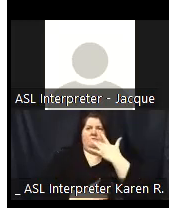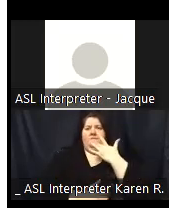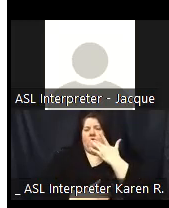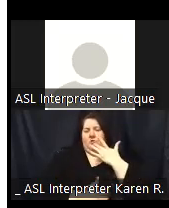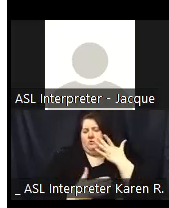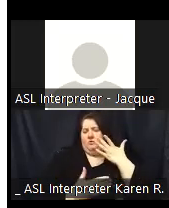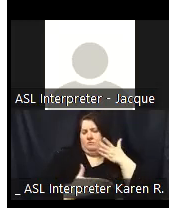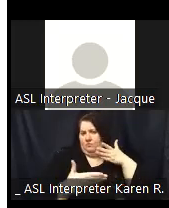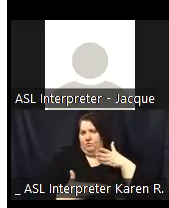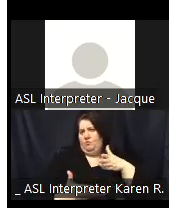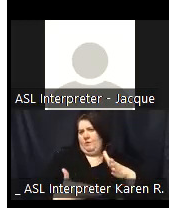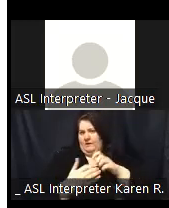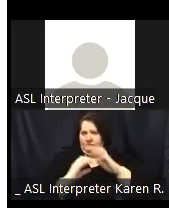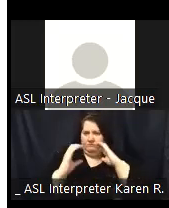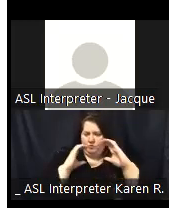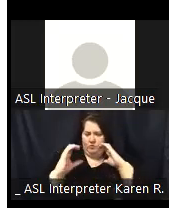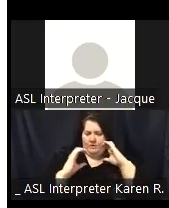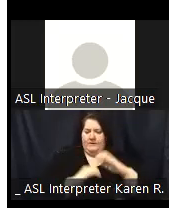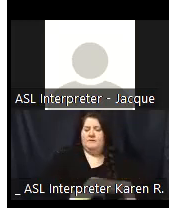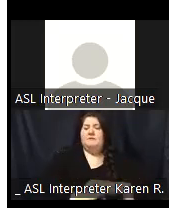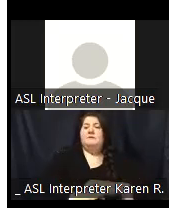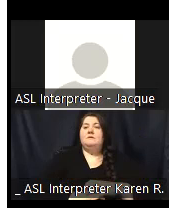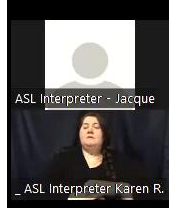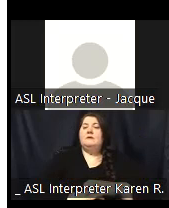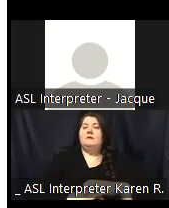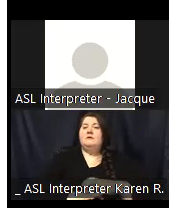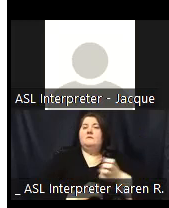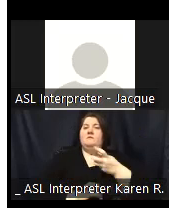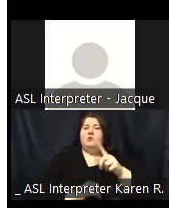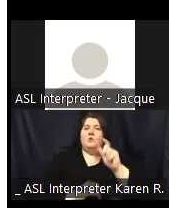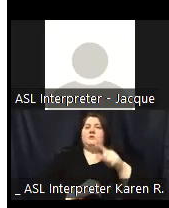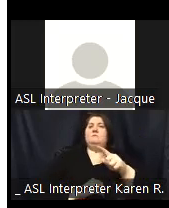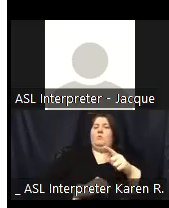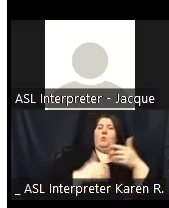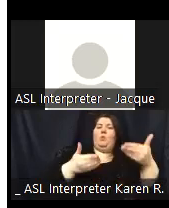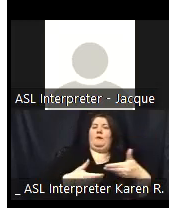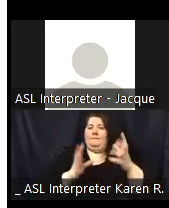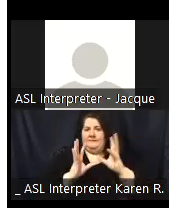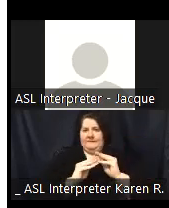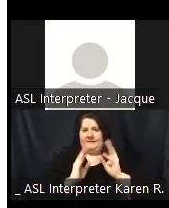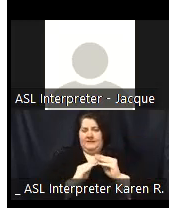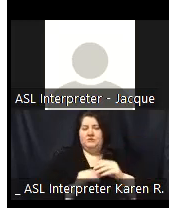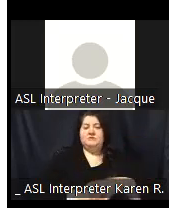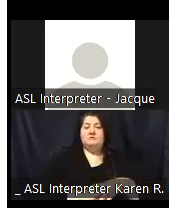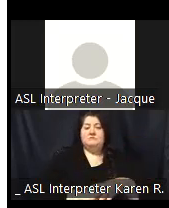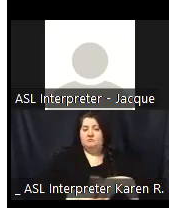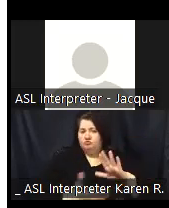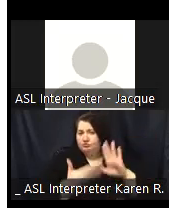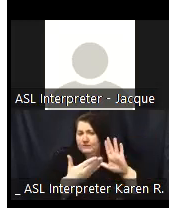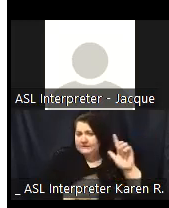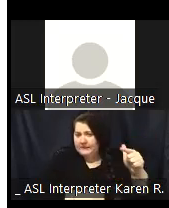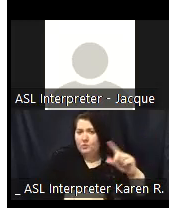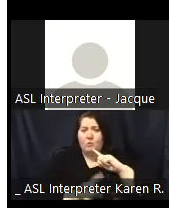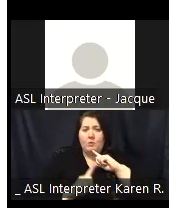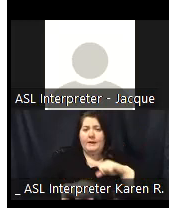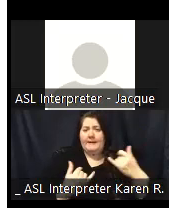of communication. And then we have a couple questions about welcome sessions. Will that get addressed later, or should we answer them